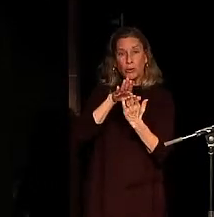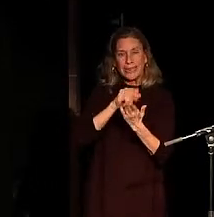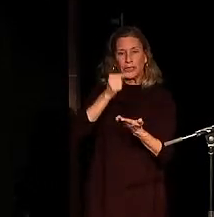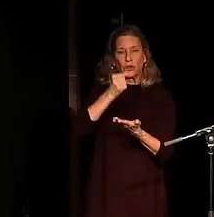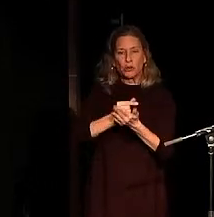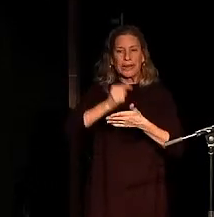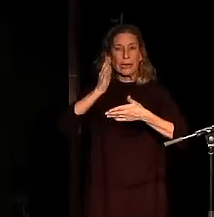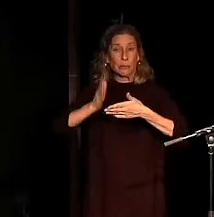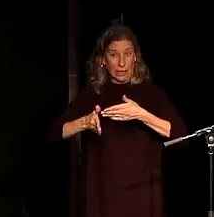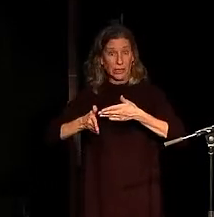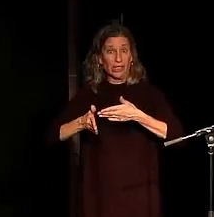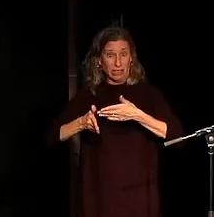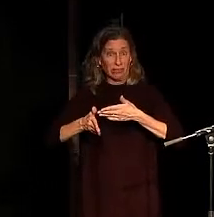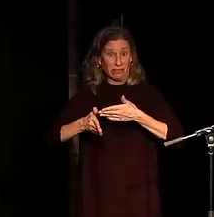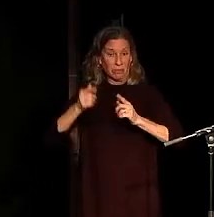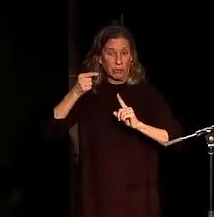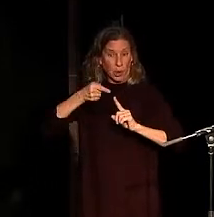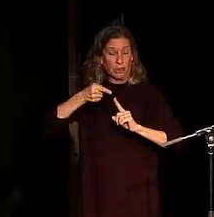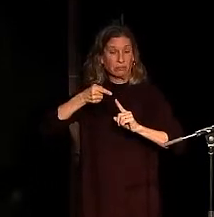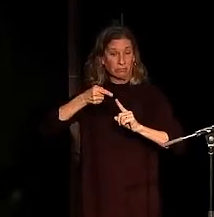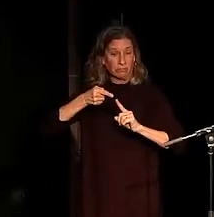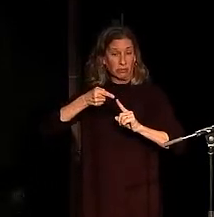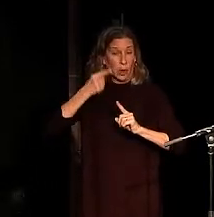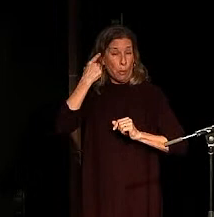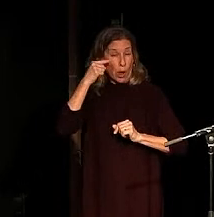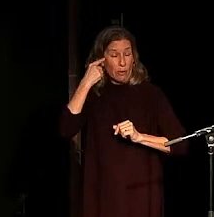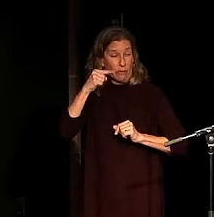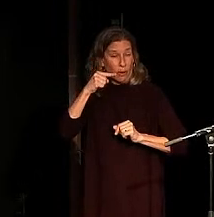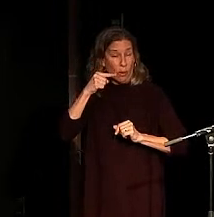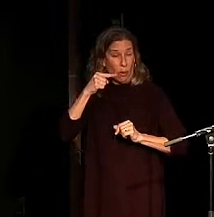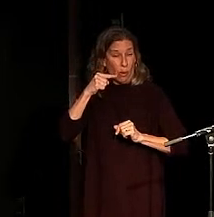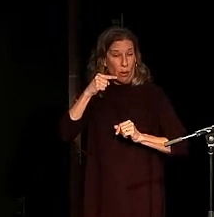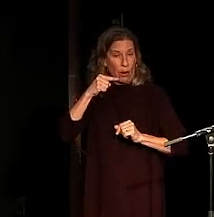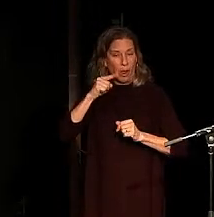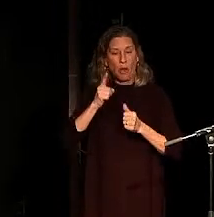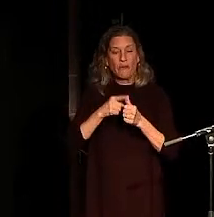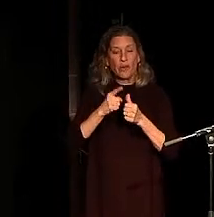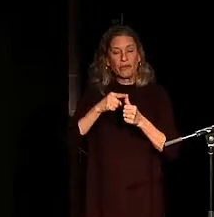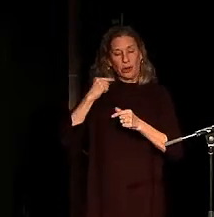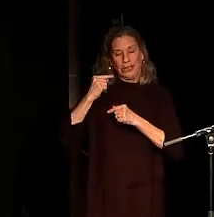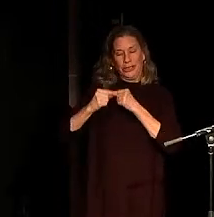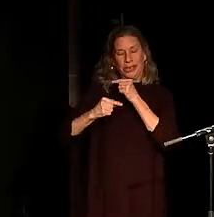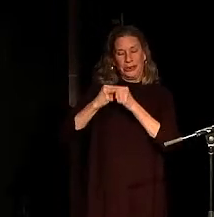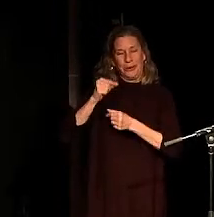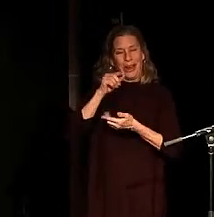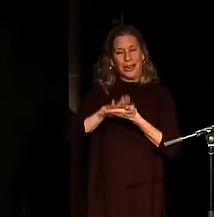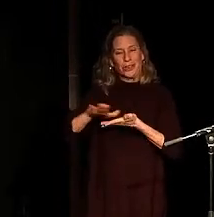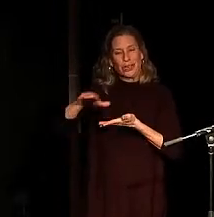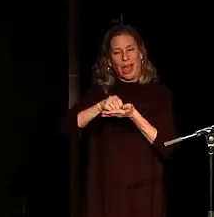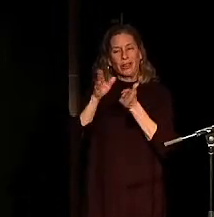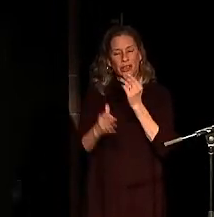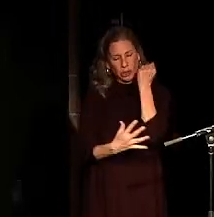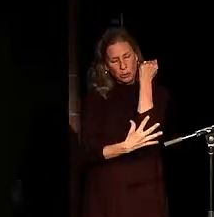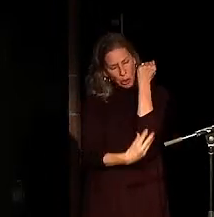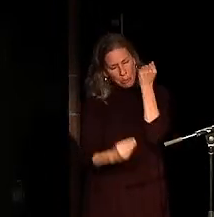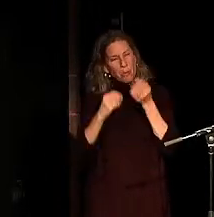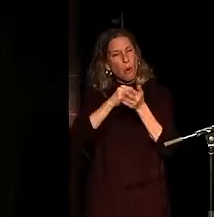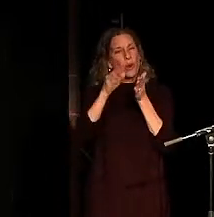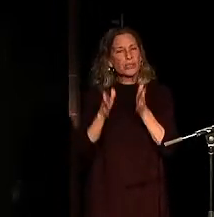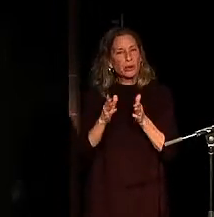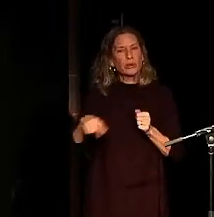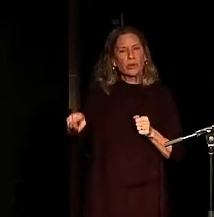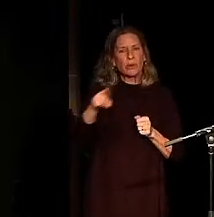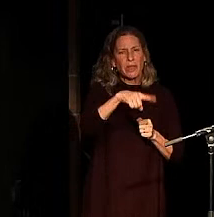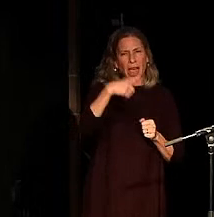Pathways. It's intended, especially, I would say, for first generation and low income students, so they can make